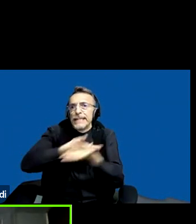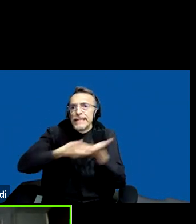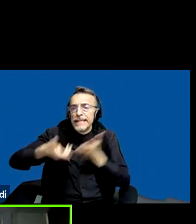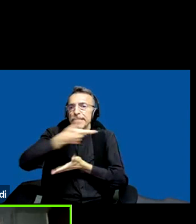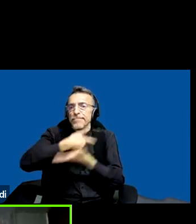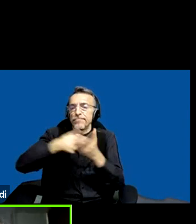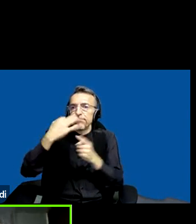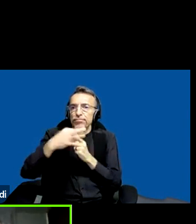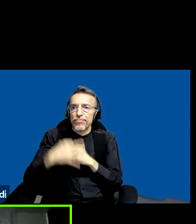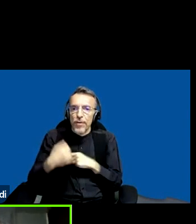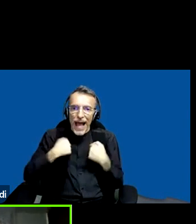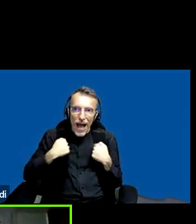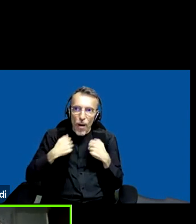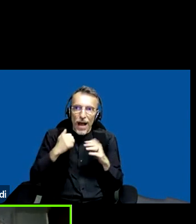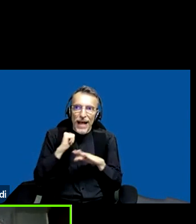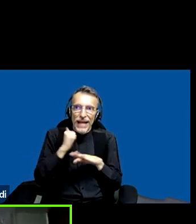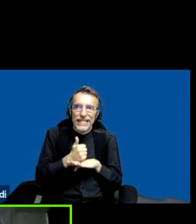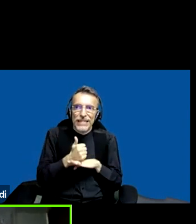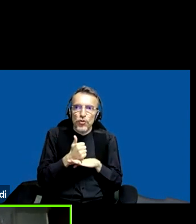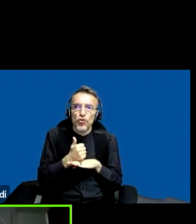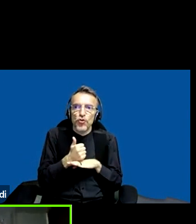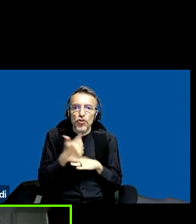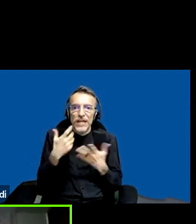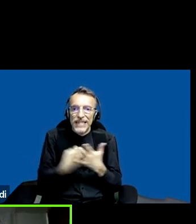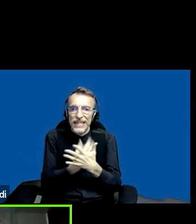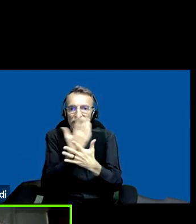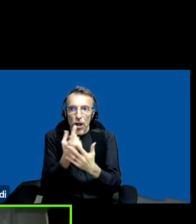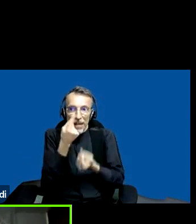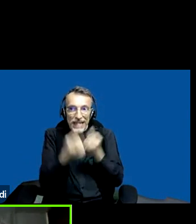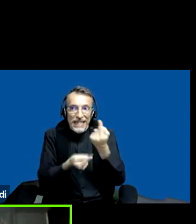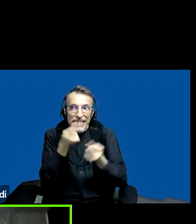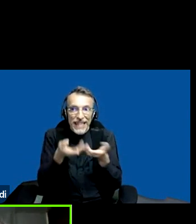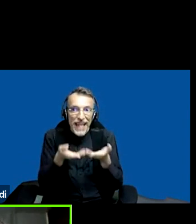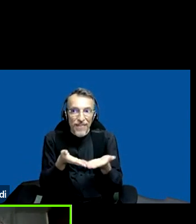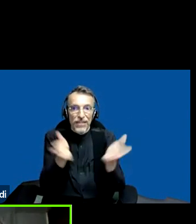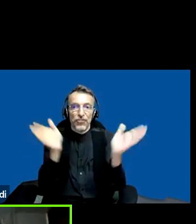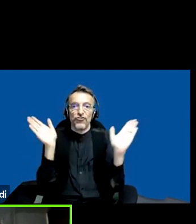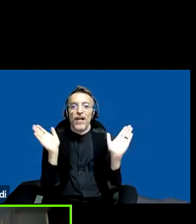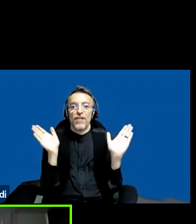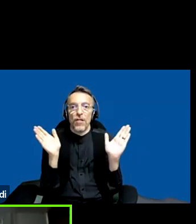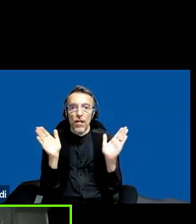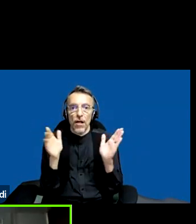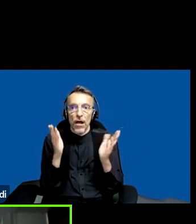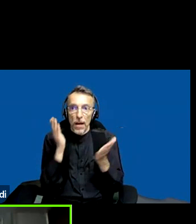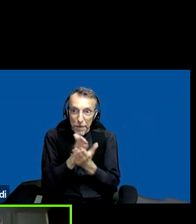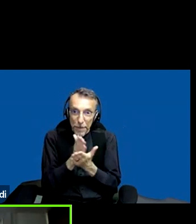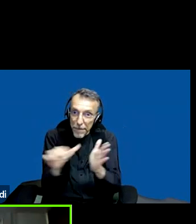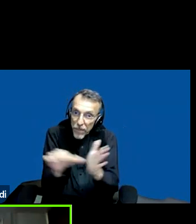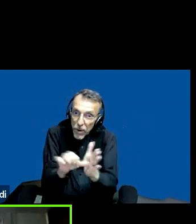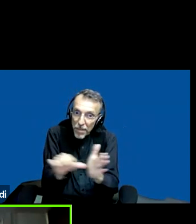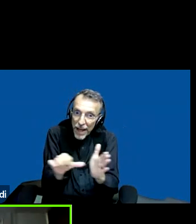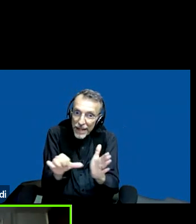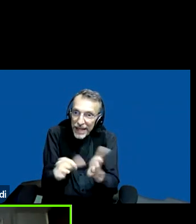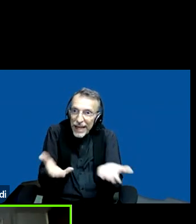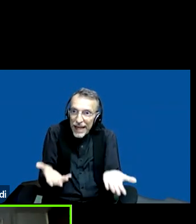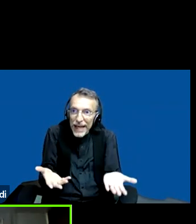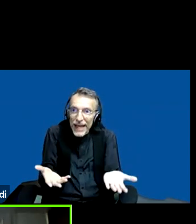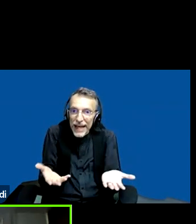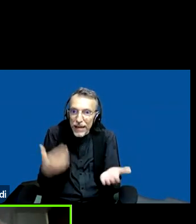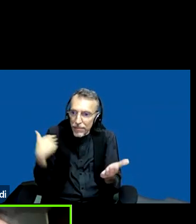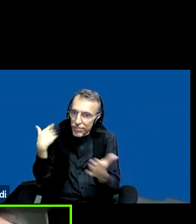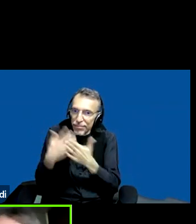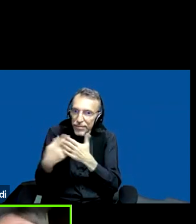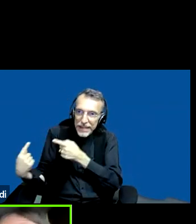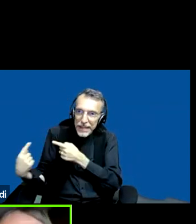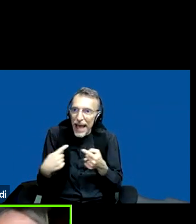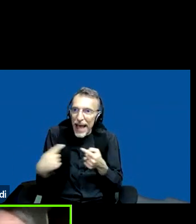home institutes, and in particular about whether development itself is not a problematic framing, a long-standing debate on that.